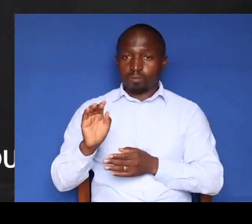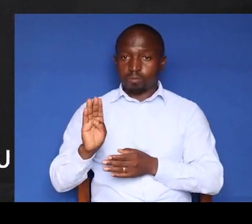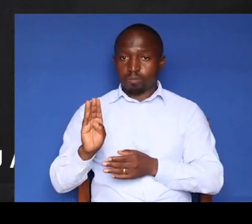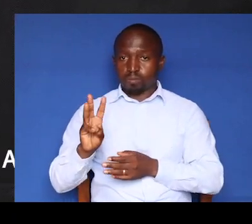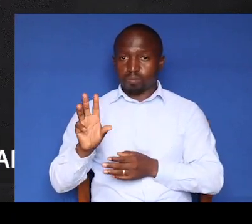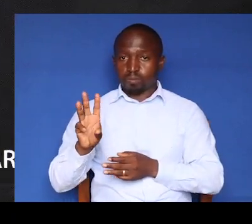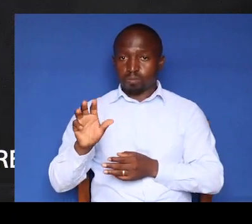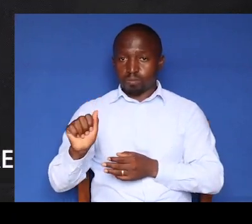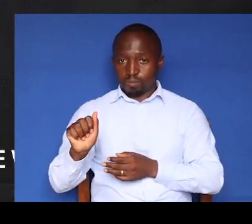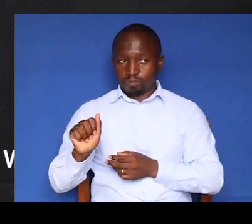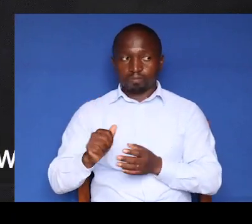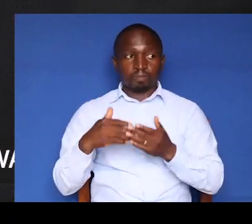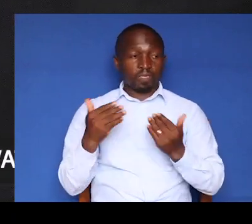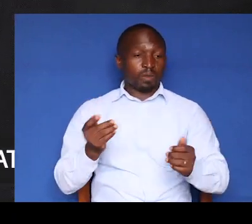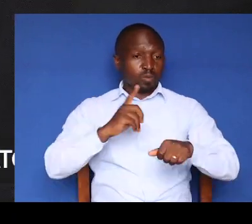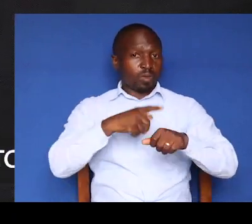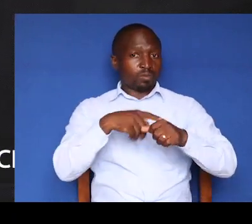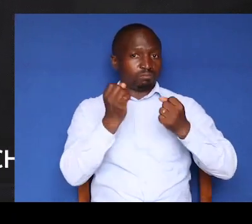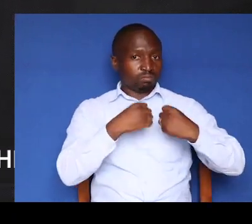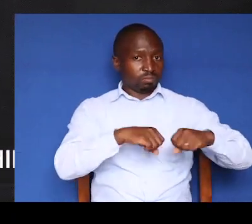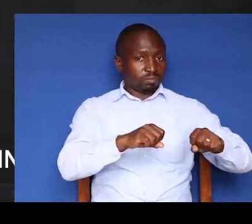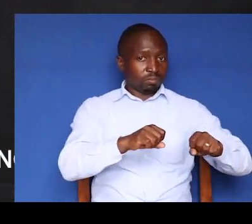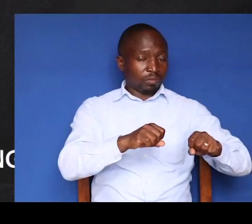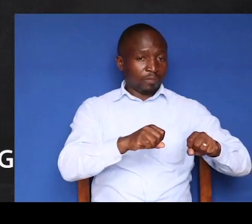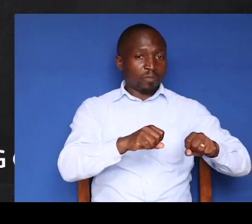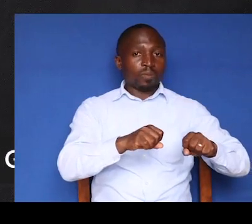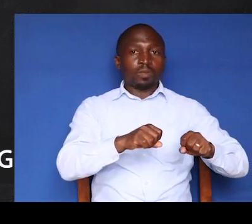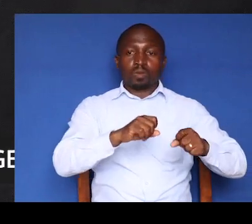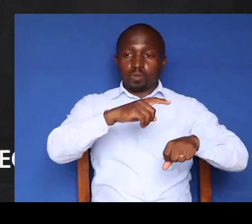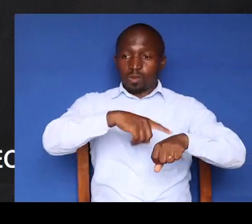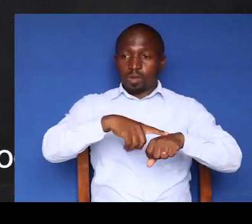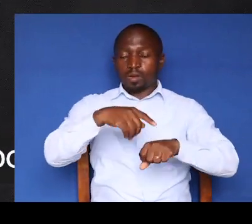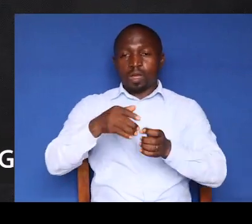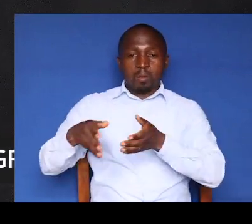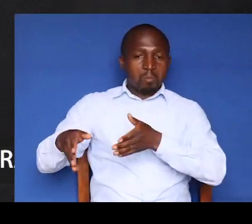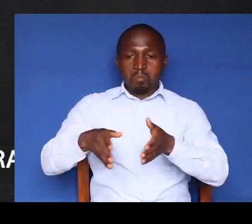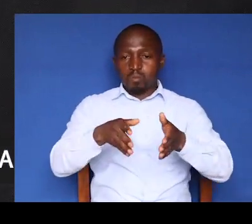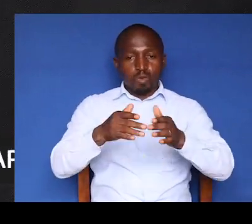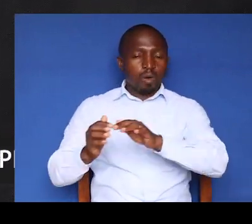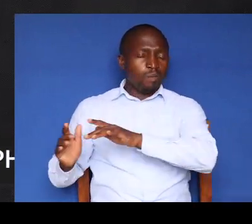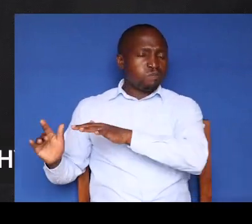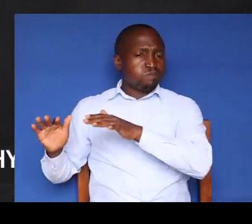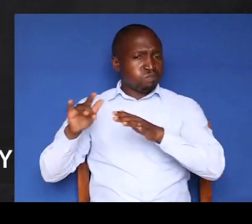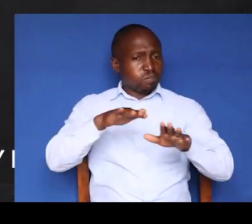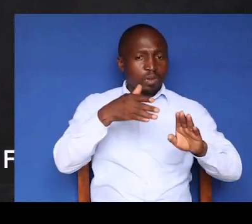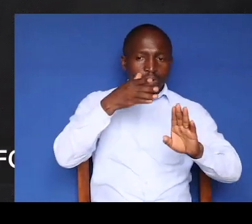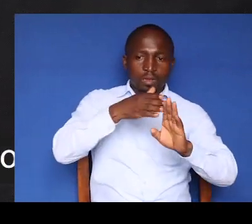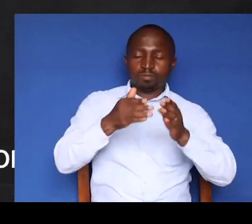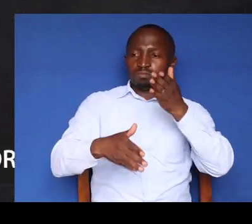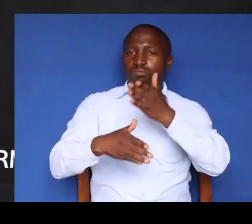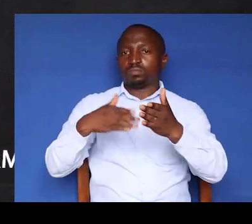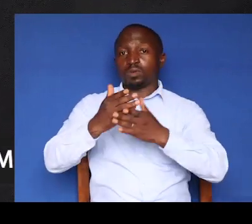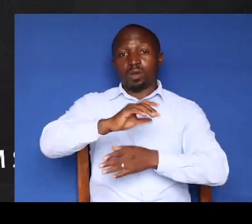sure that when the river does not flood to the extent you can make more emphasis to construct the dams. Otherwise